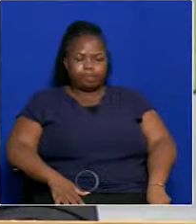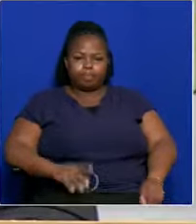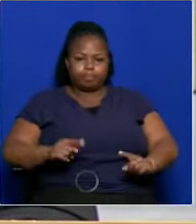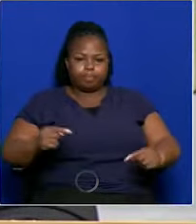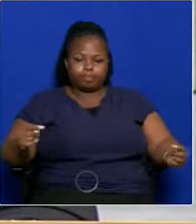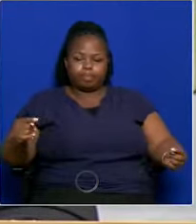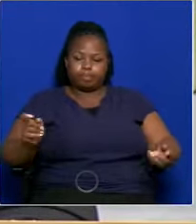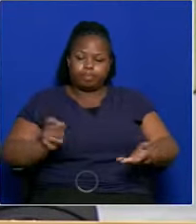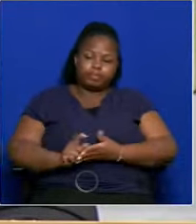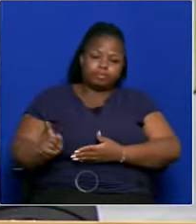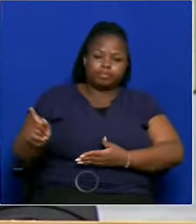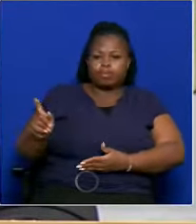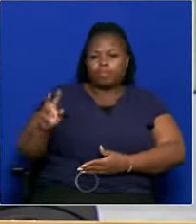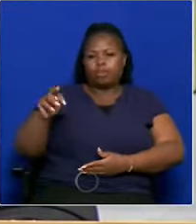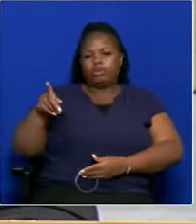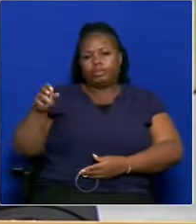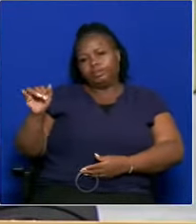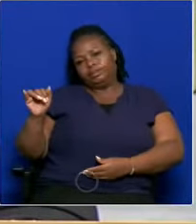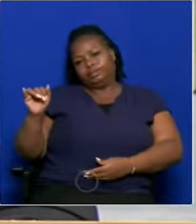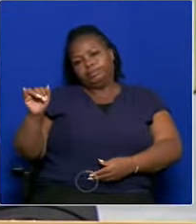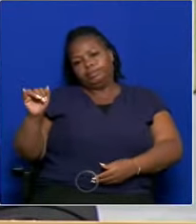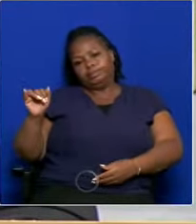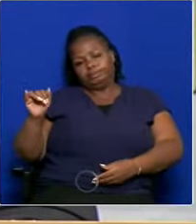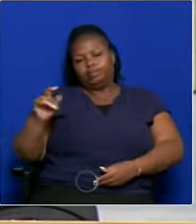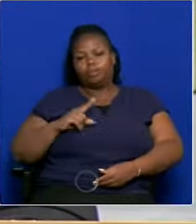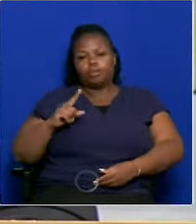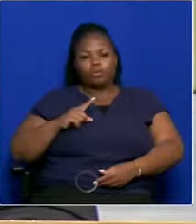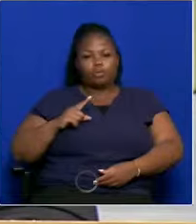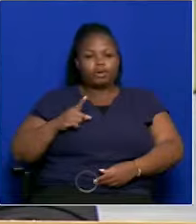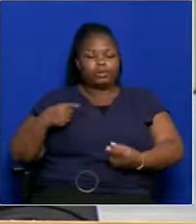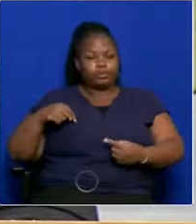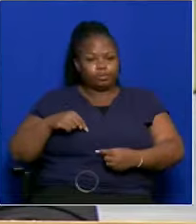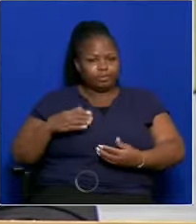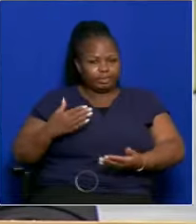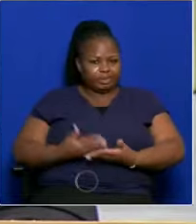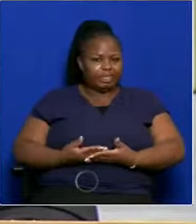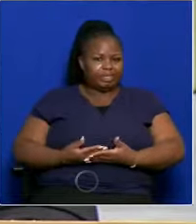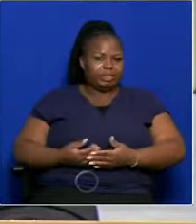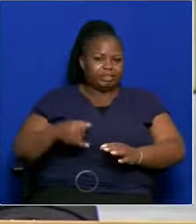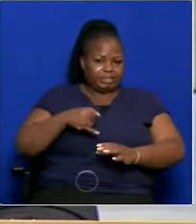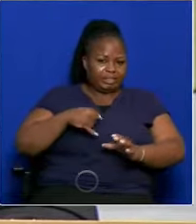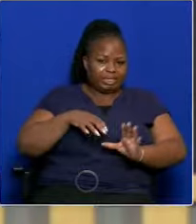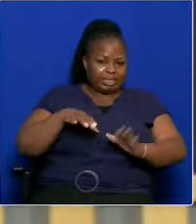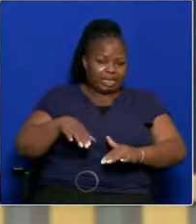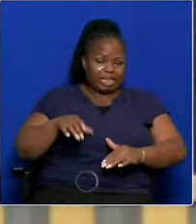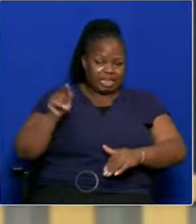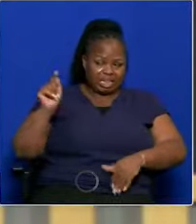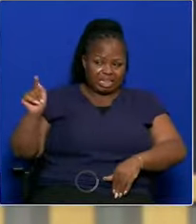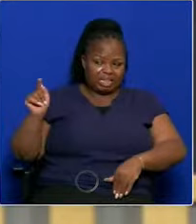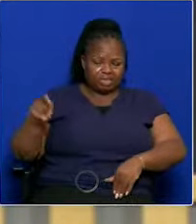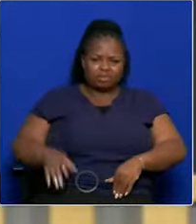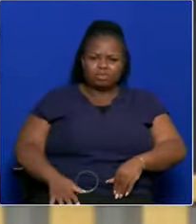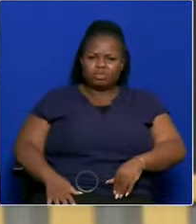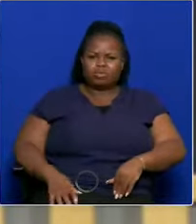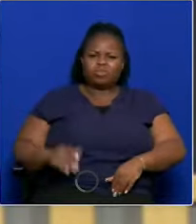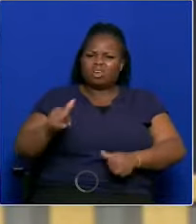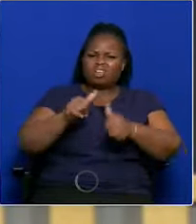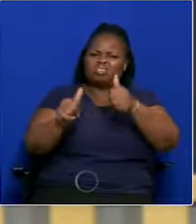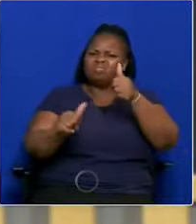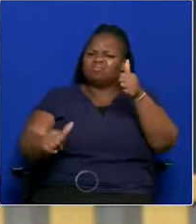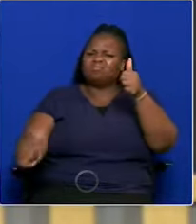Sergeant Nkosi so that we can deal with it internally, to use your word. He is far junior in